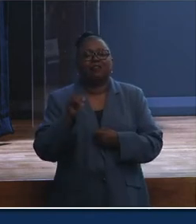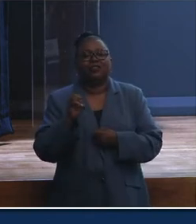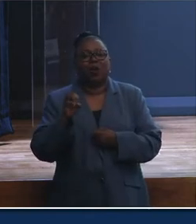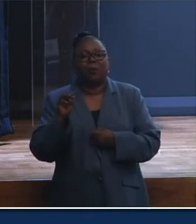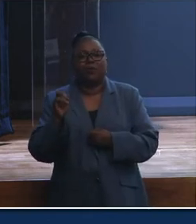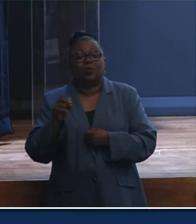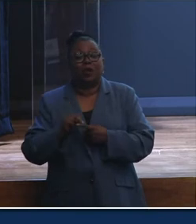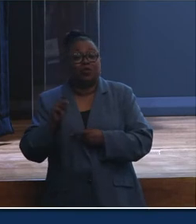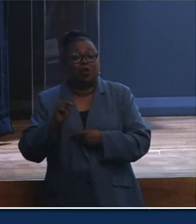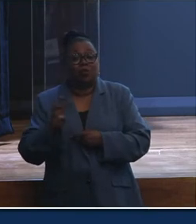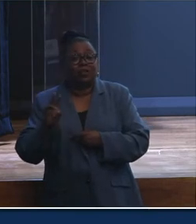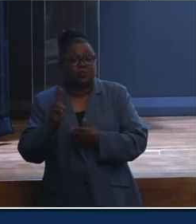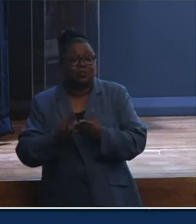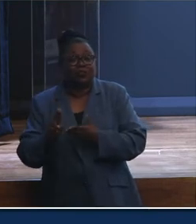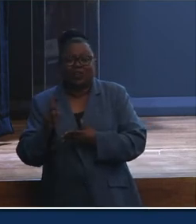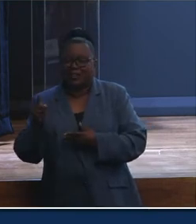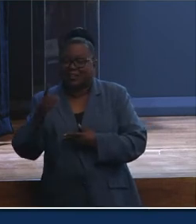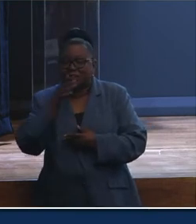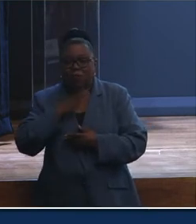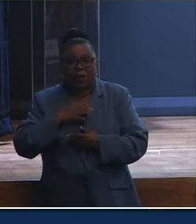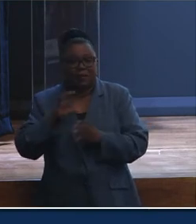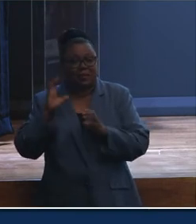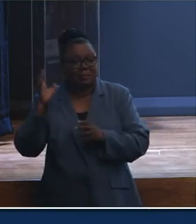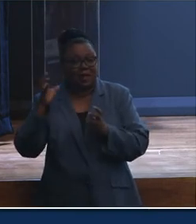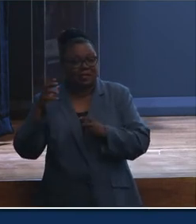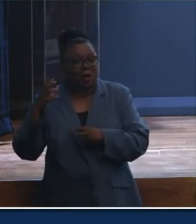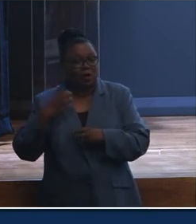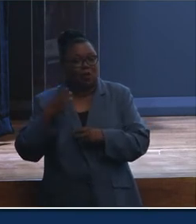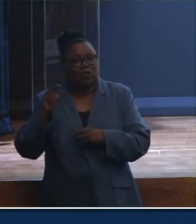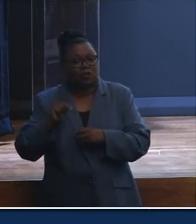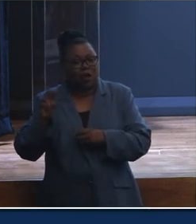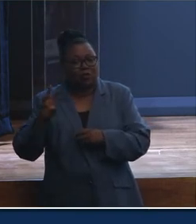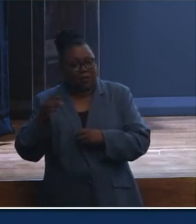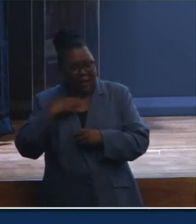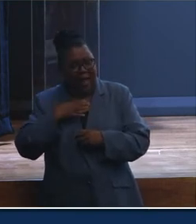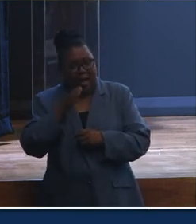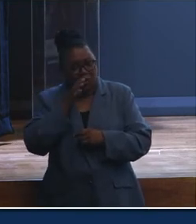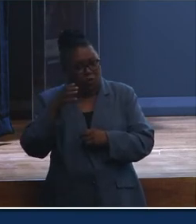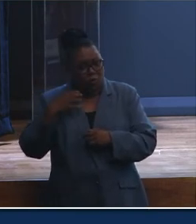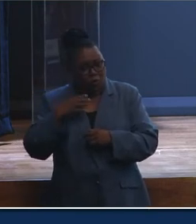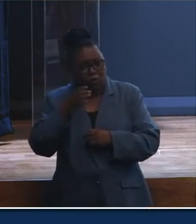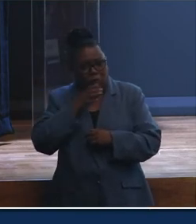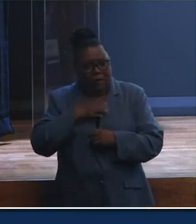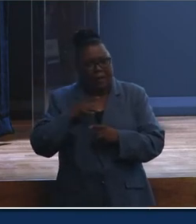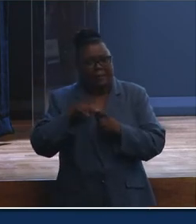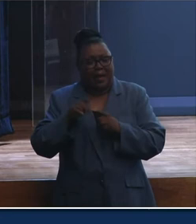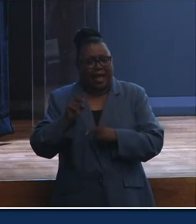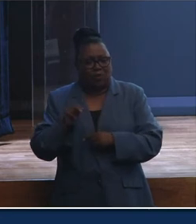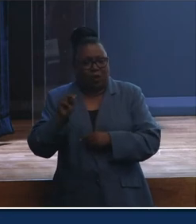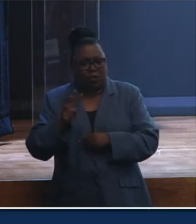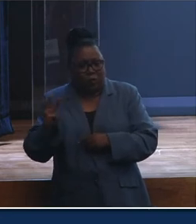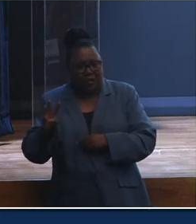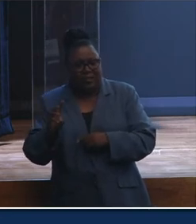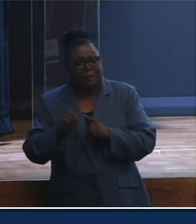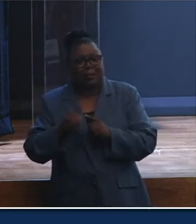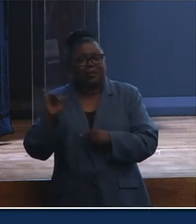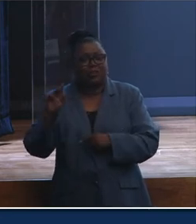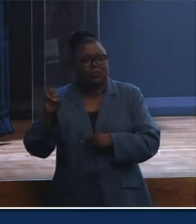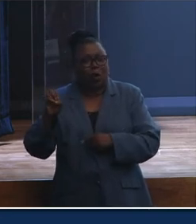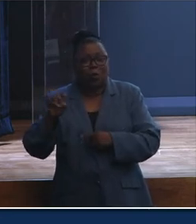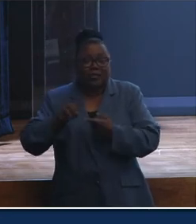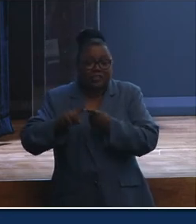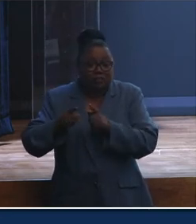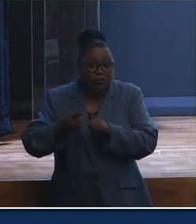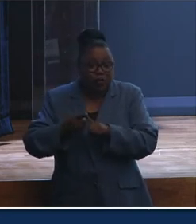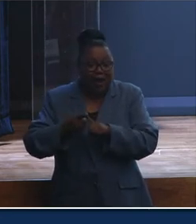at Northwestern University. He's the women's basketball coach at Northwestern. We've had women coaches at Northwestern. Joe is a